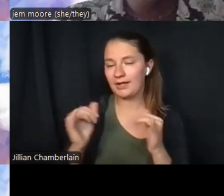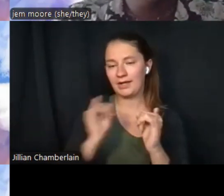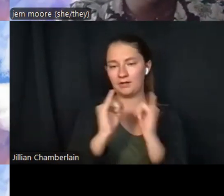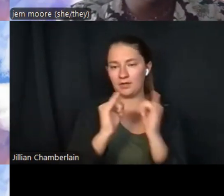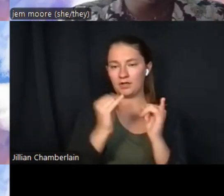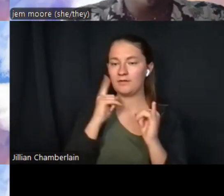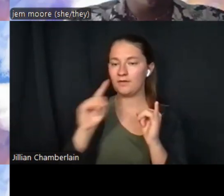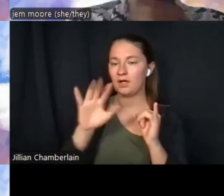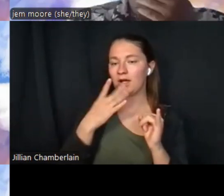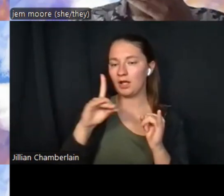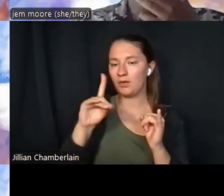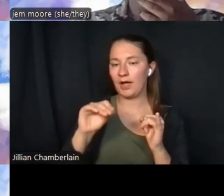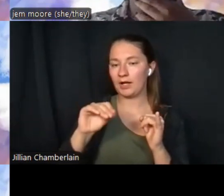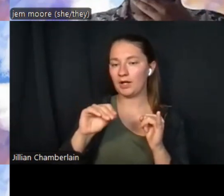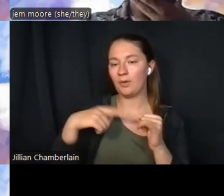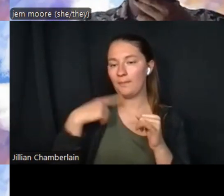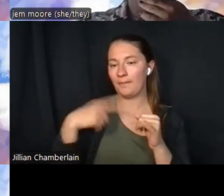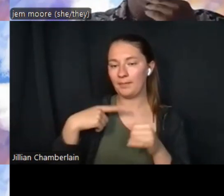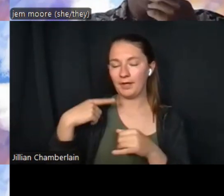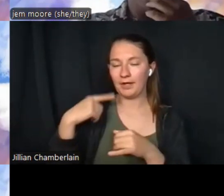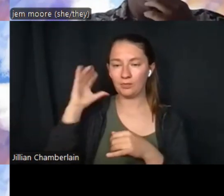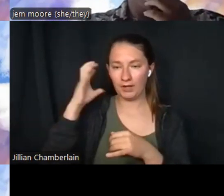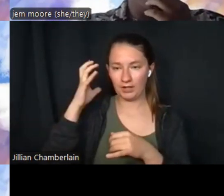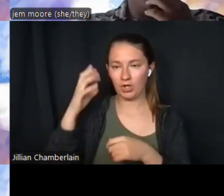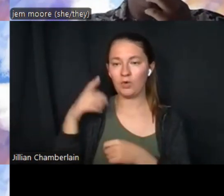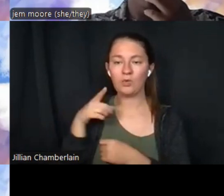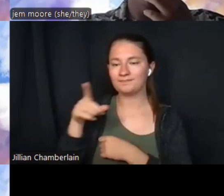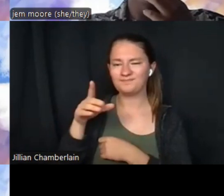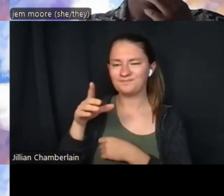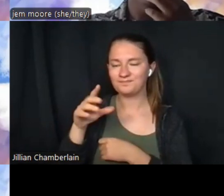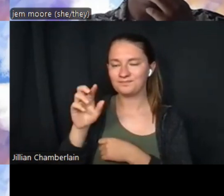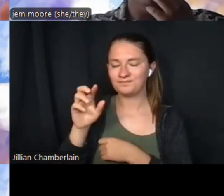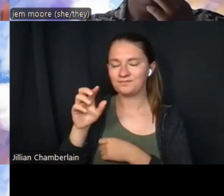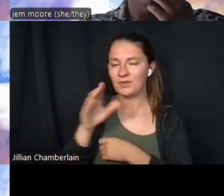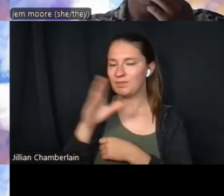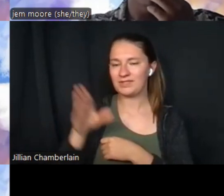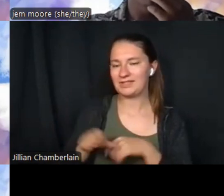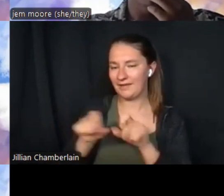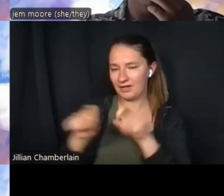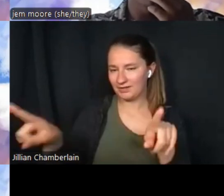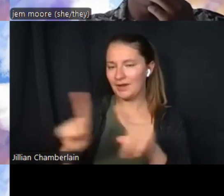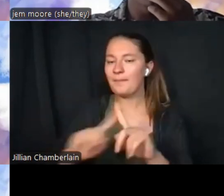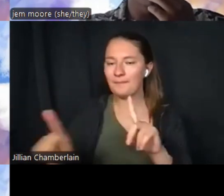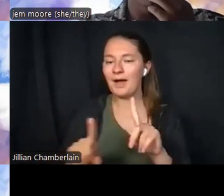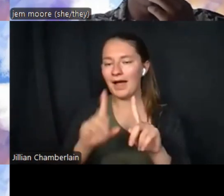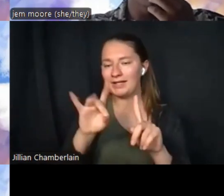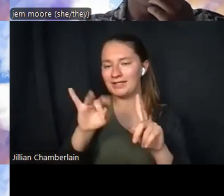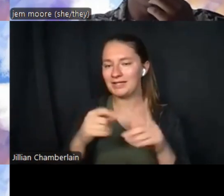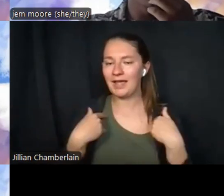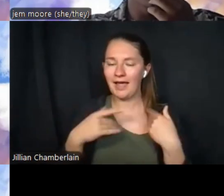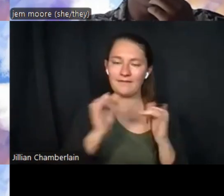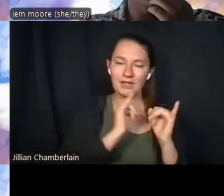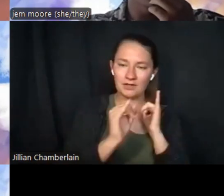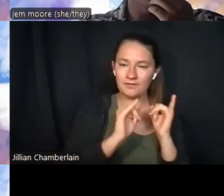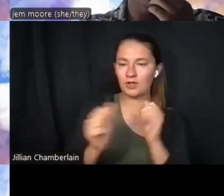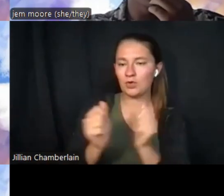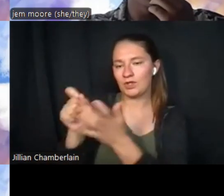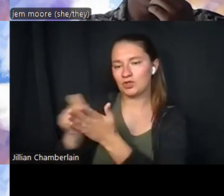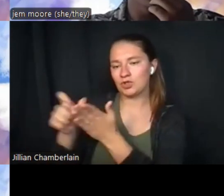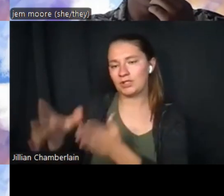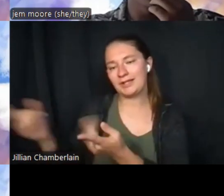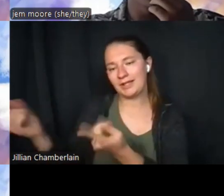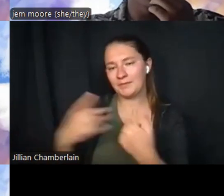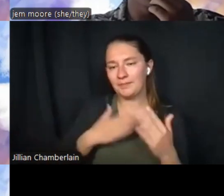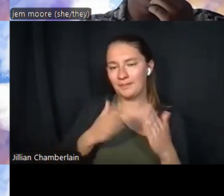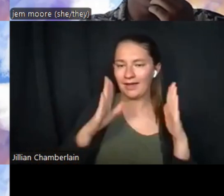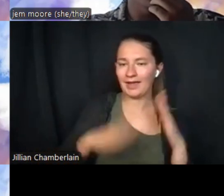Public Radio that it was never aired, but I did an interview with a journalist. He like came over to my house. I went over like